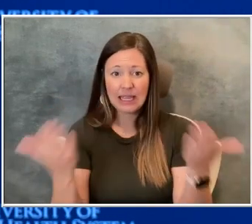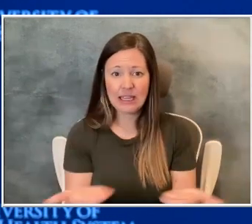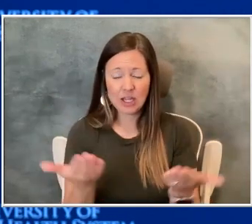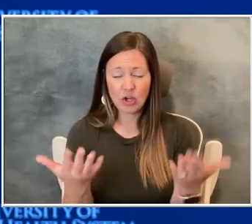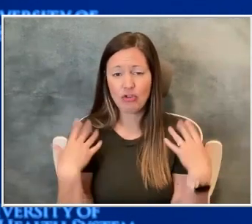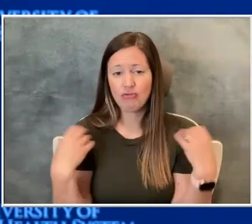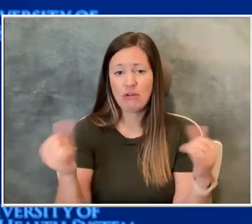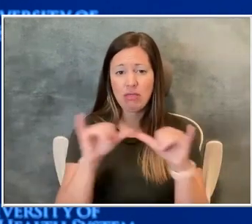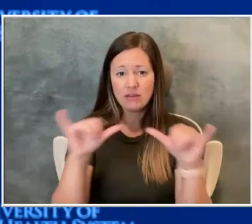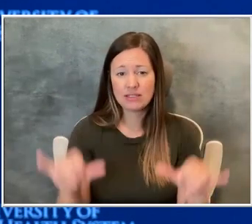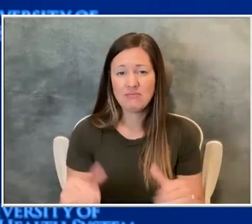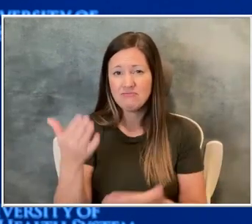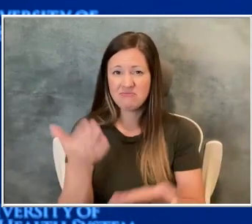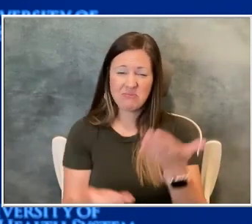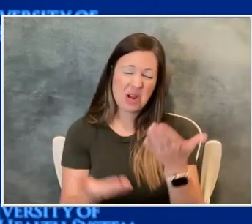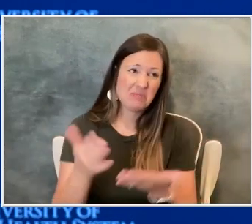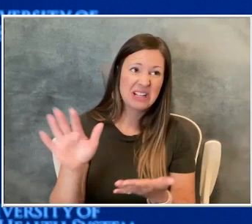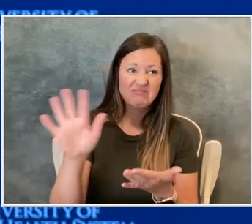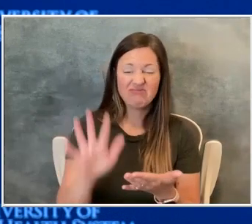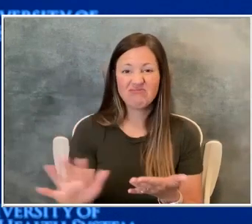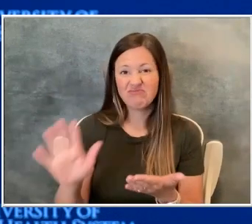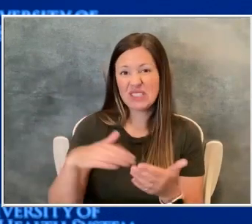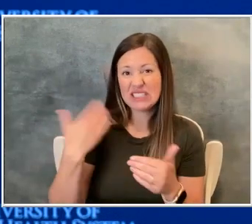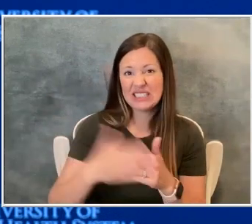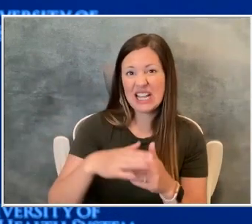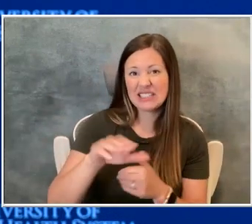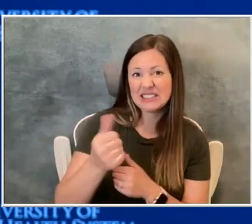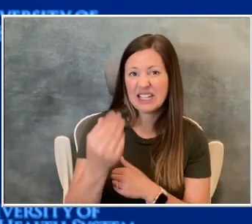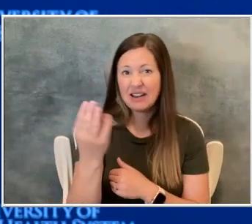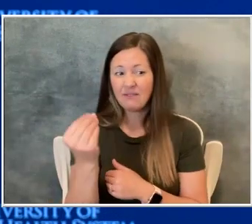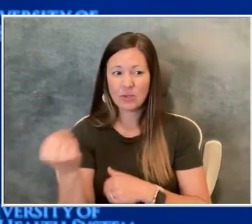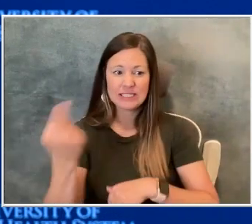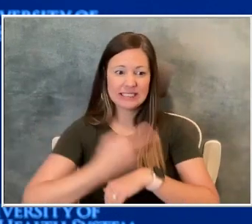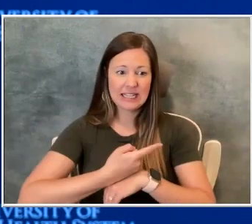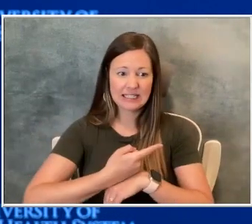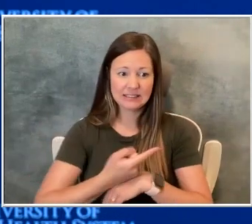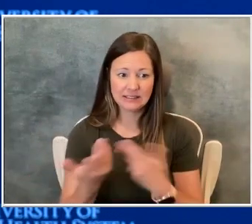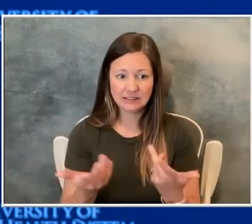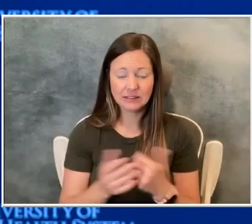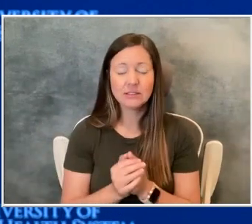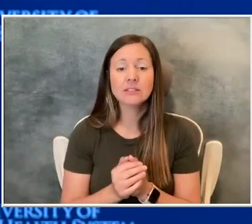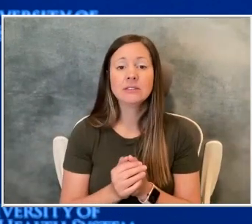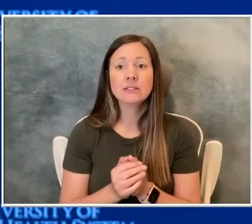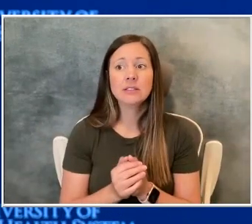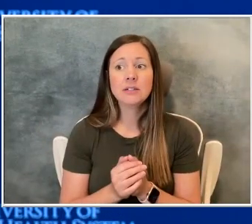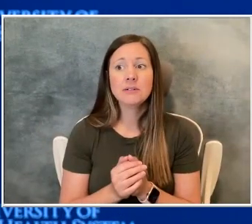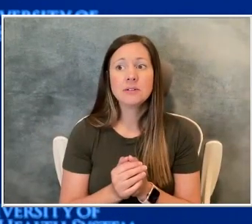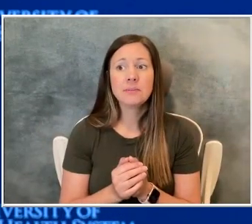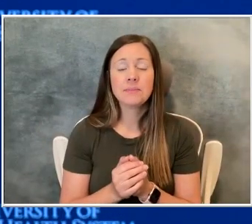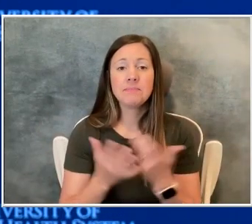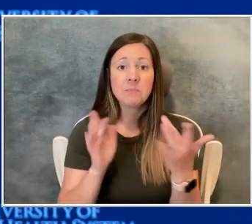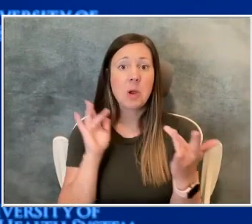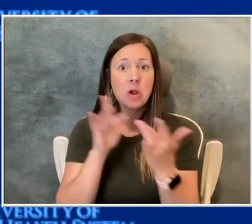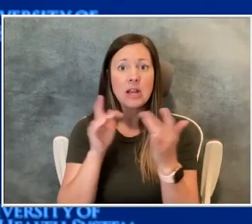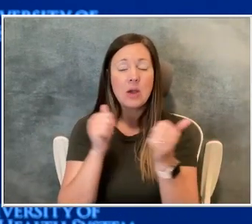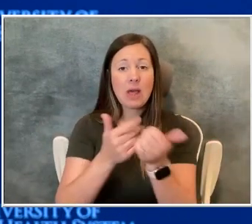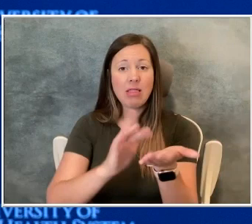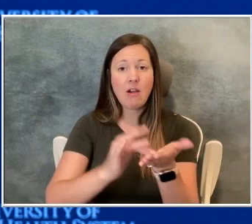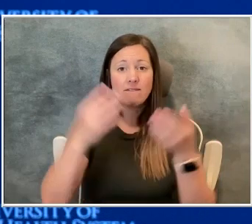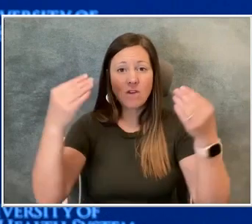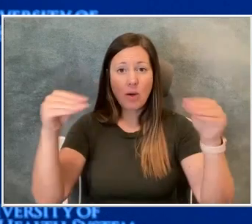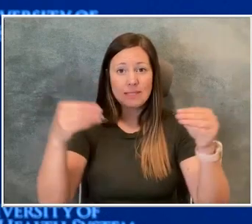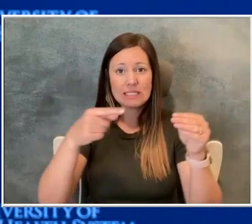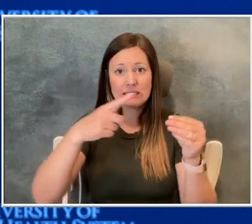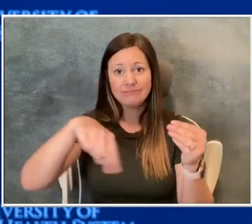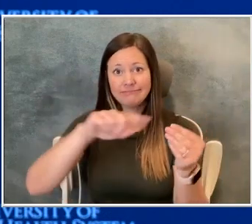probably sometime in the next 10 to 14 days. We've been in contact with our pharmacists, so don't have a clear answer on that,